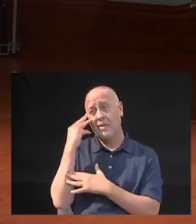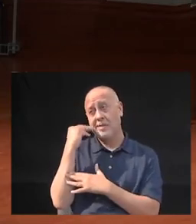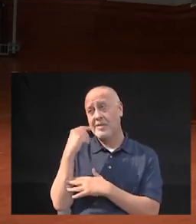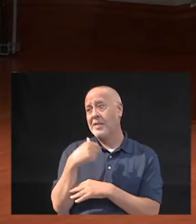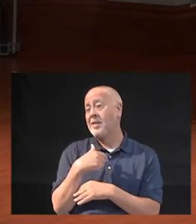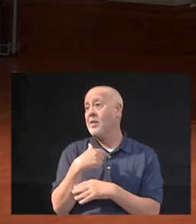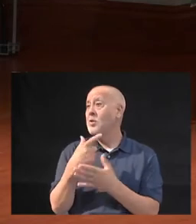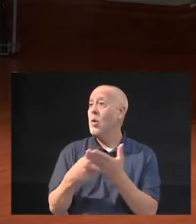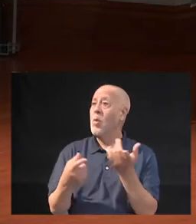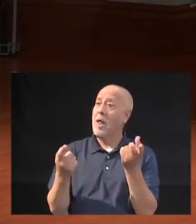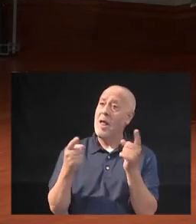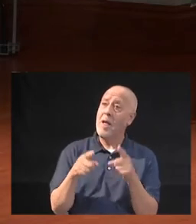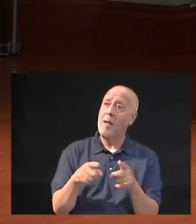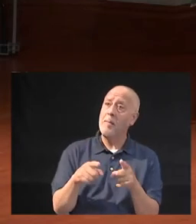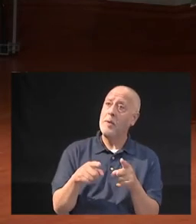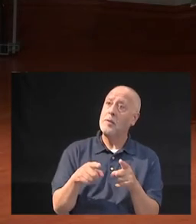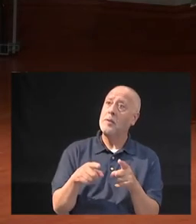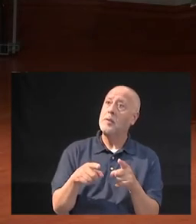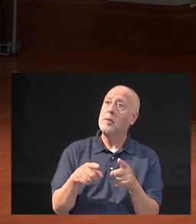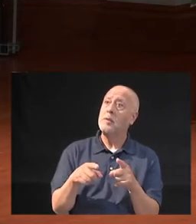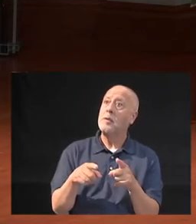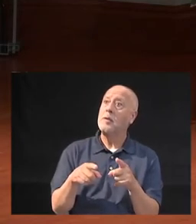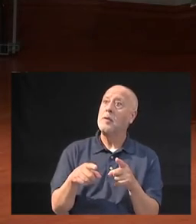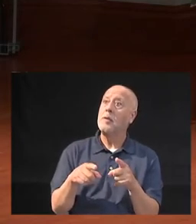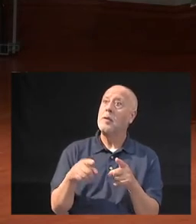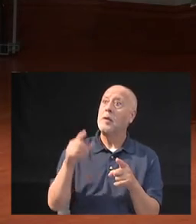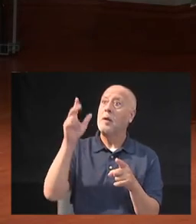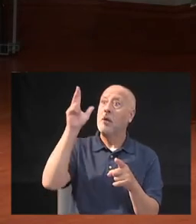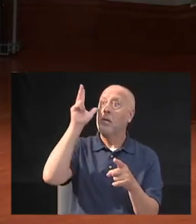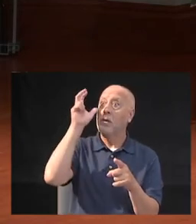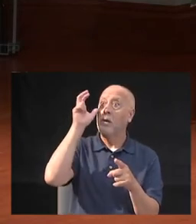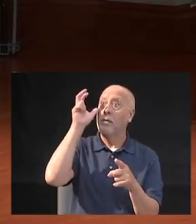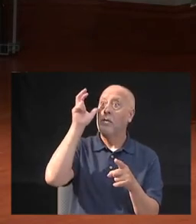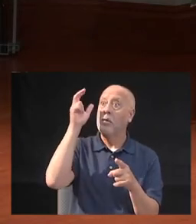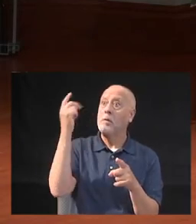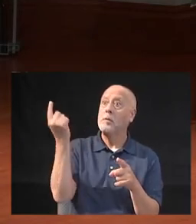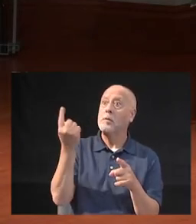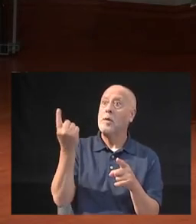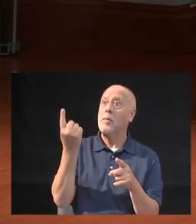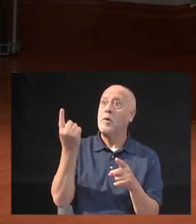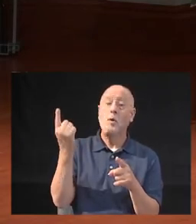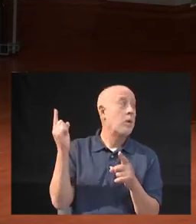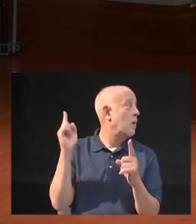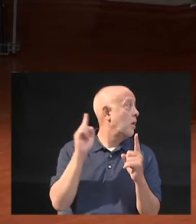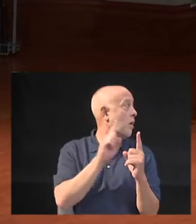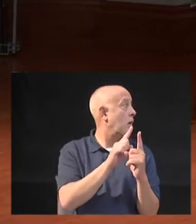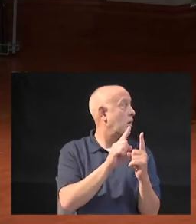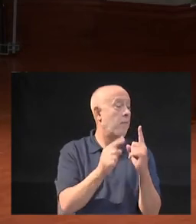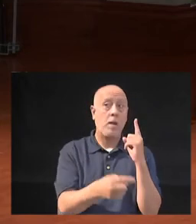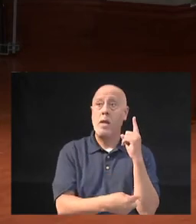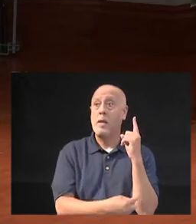what happens is the devil, someone, come and tempts you